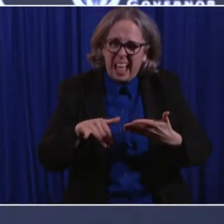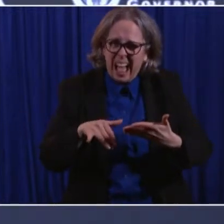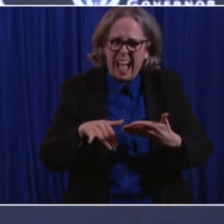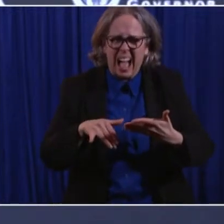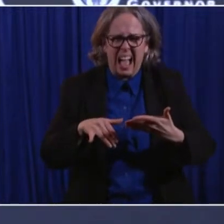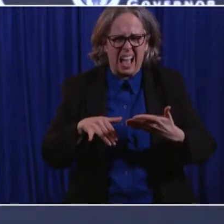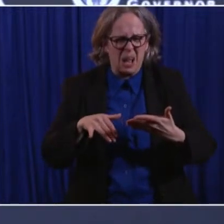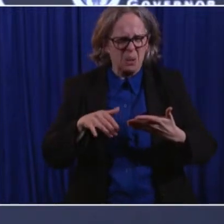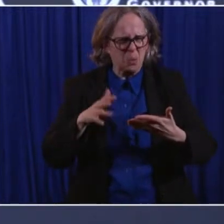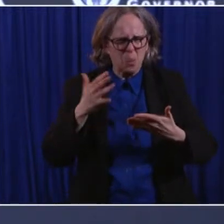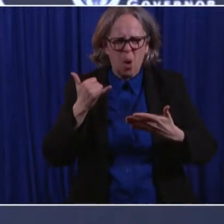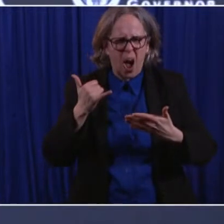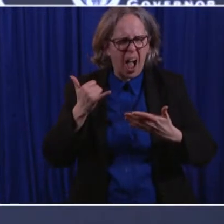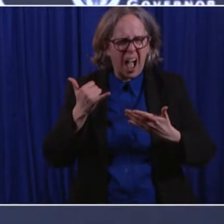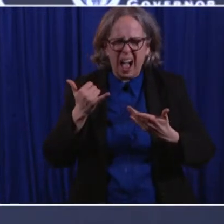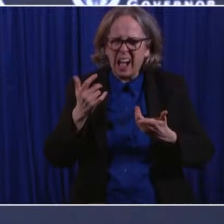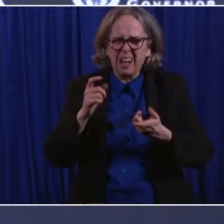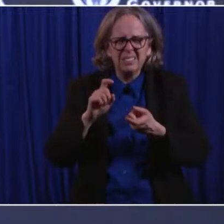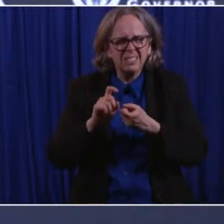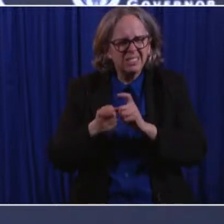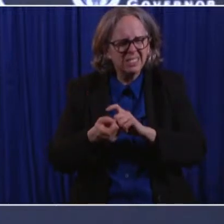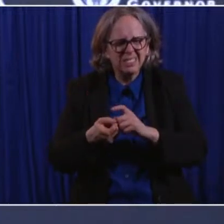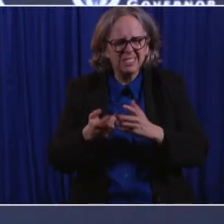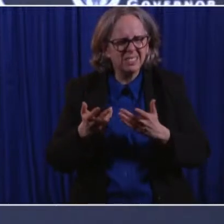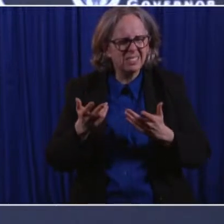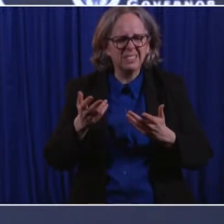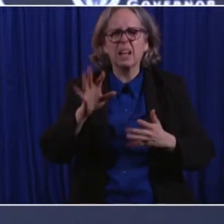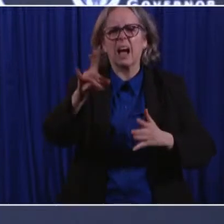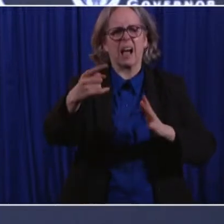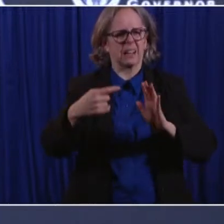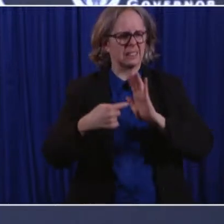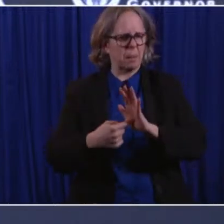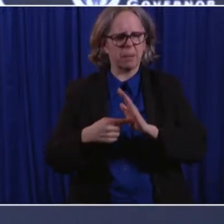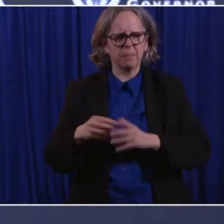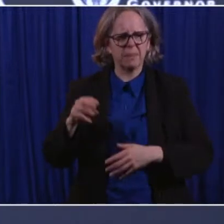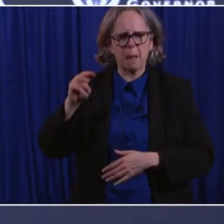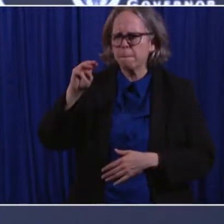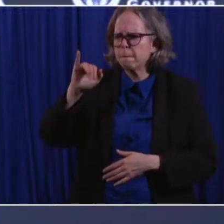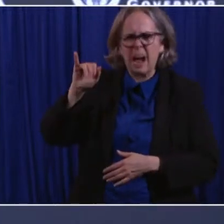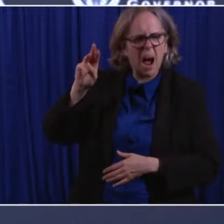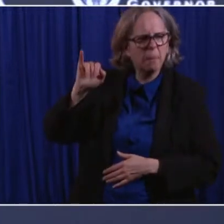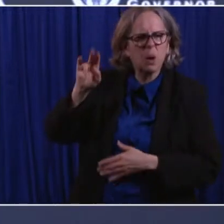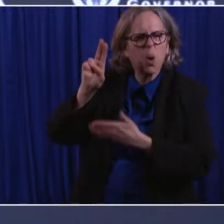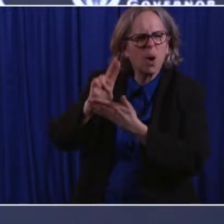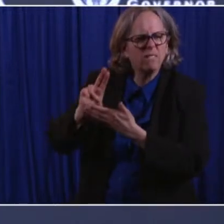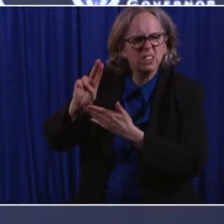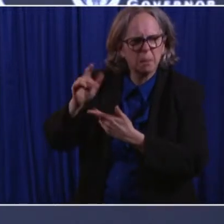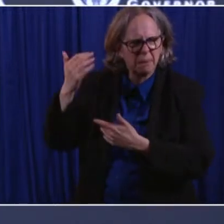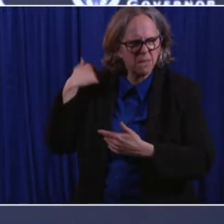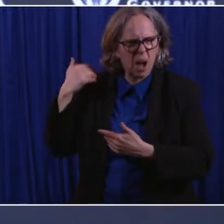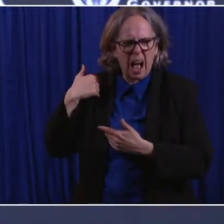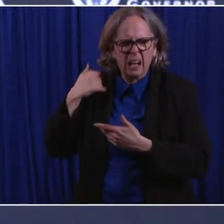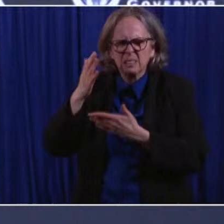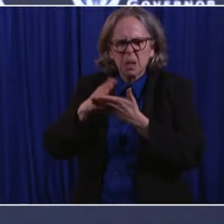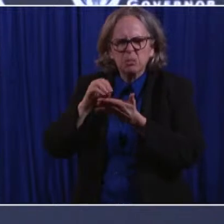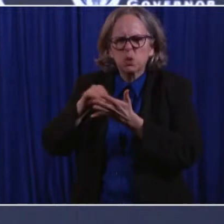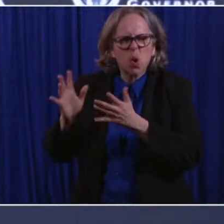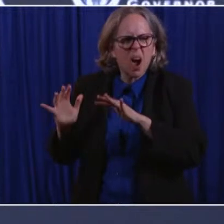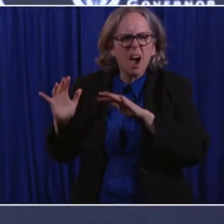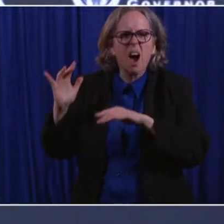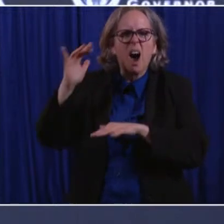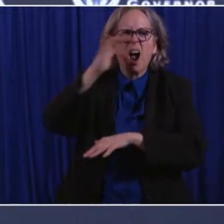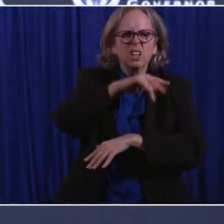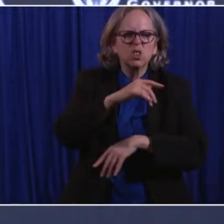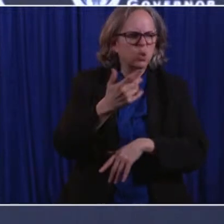students like Miami University did, who came back from Wuhan and who, fortunately, in that case, they agreed